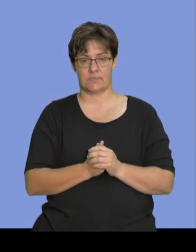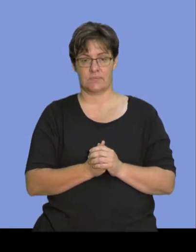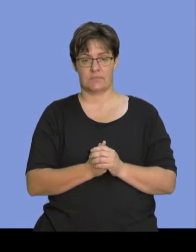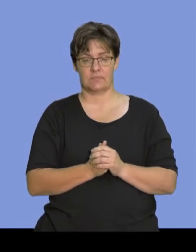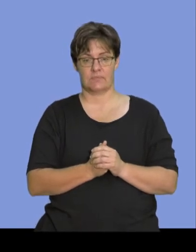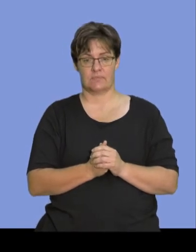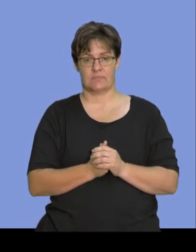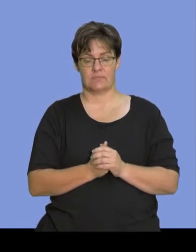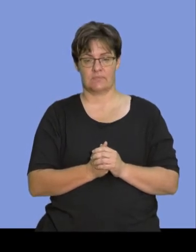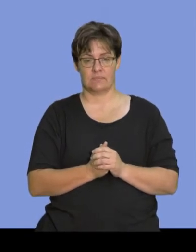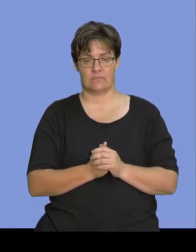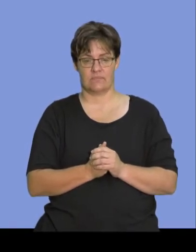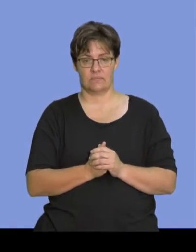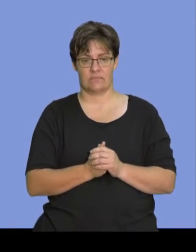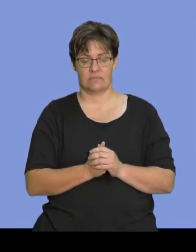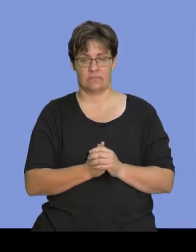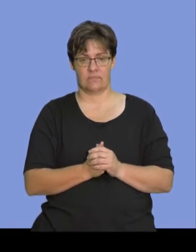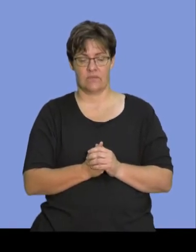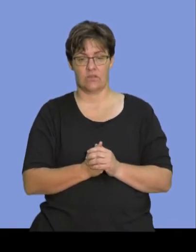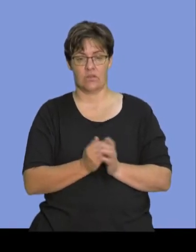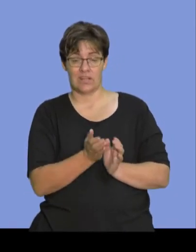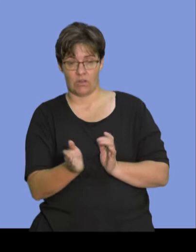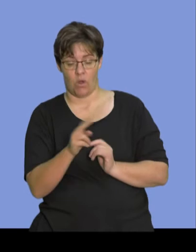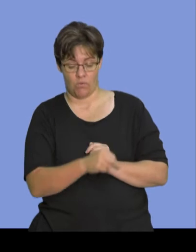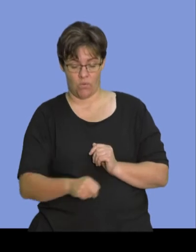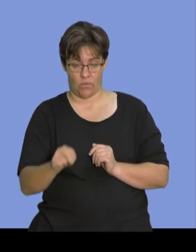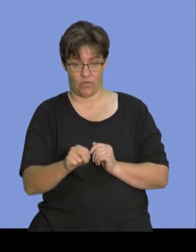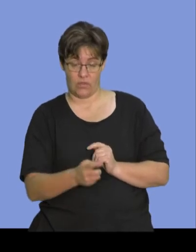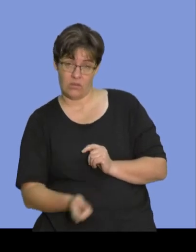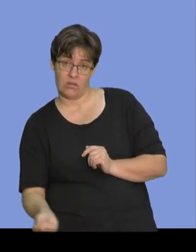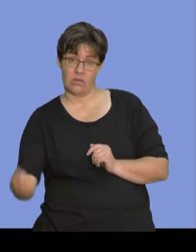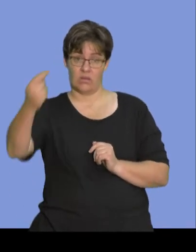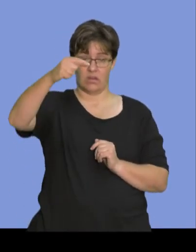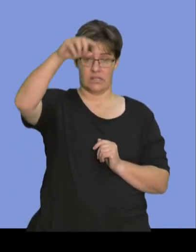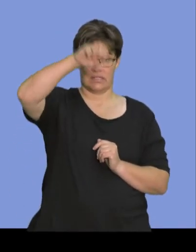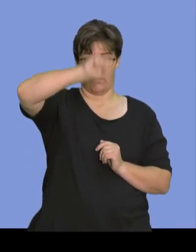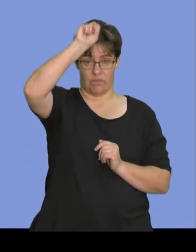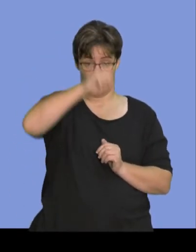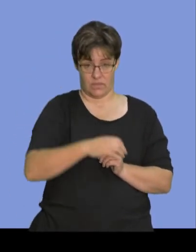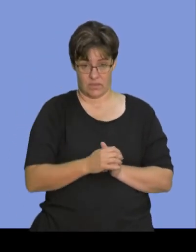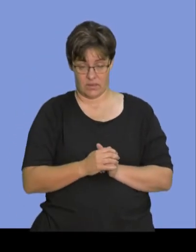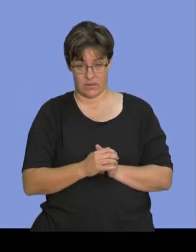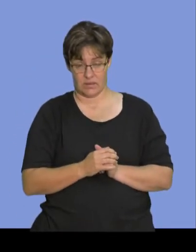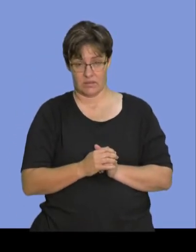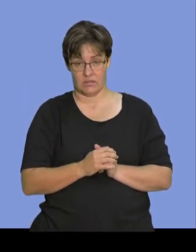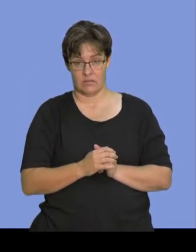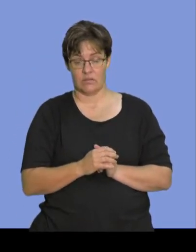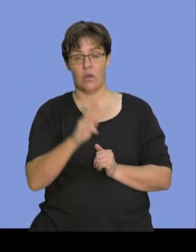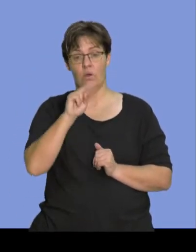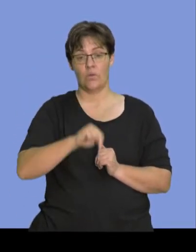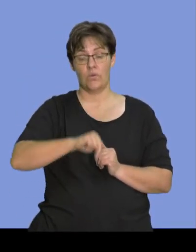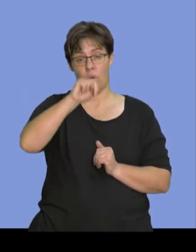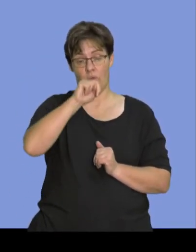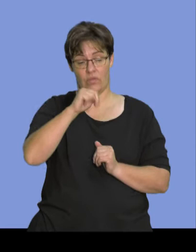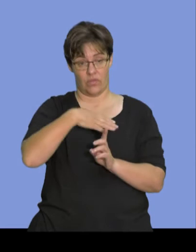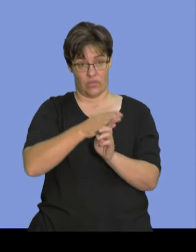is actually is north to south, okay? That's the direction of the field, okay? So the north pole